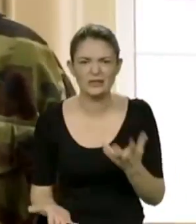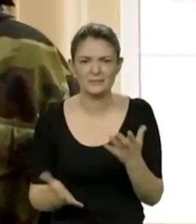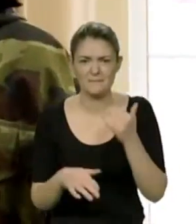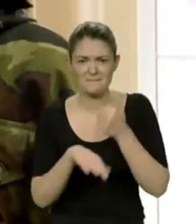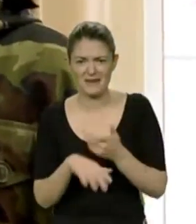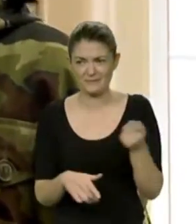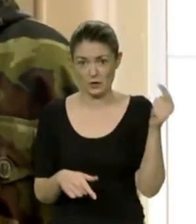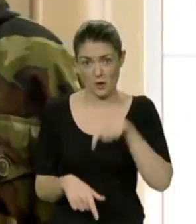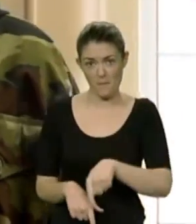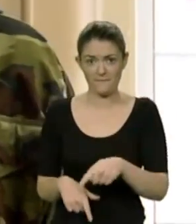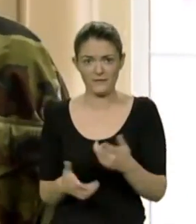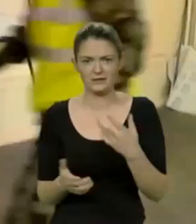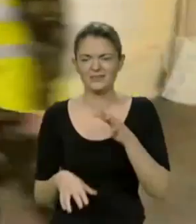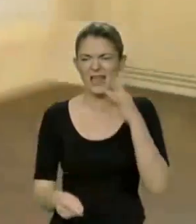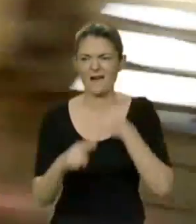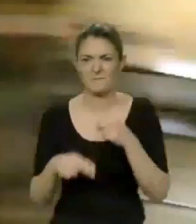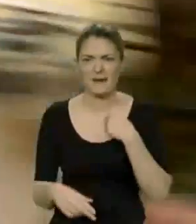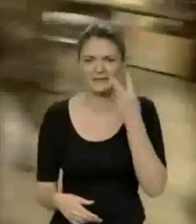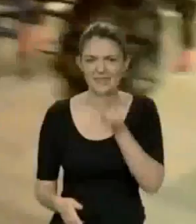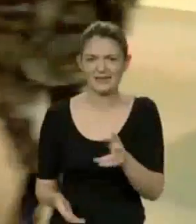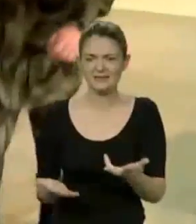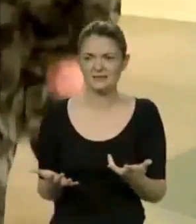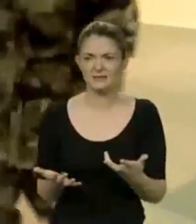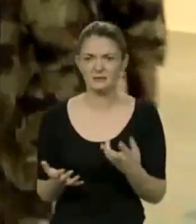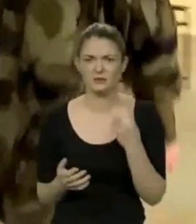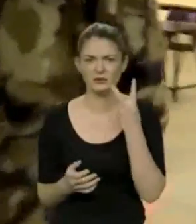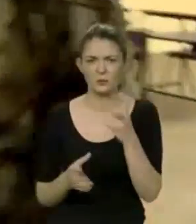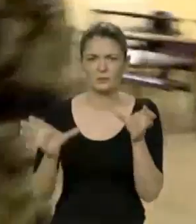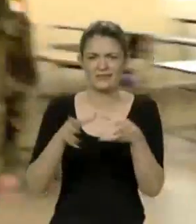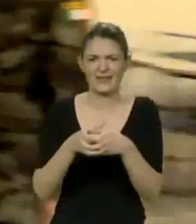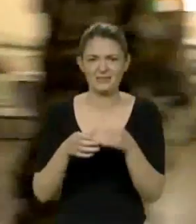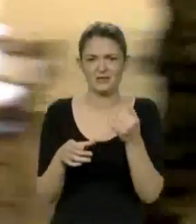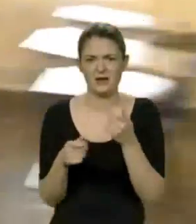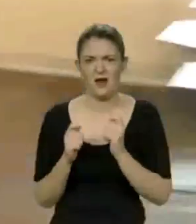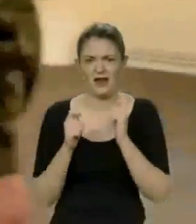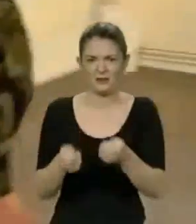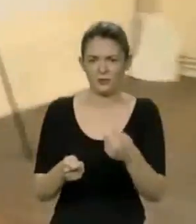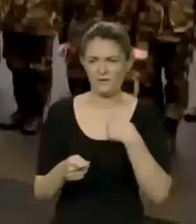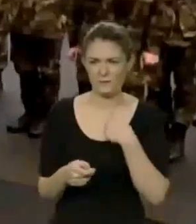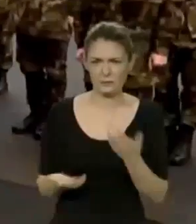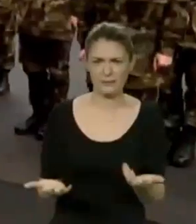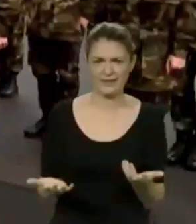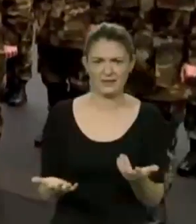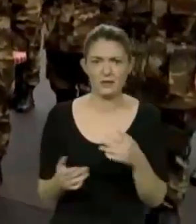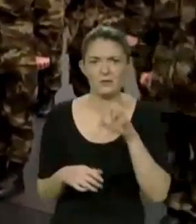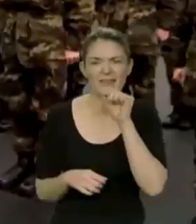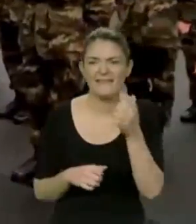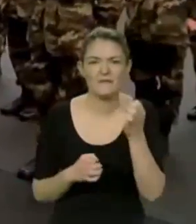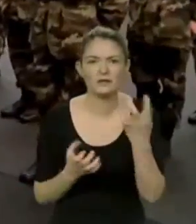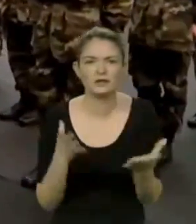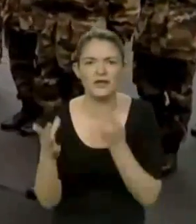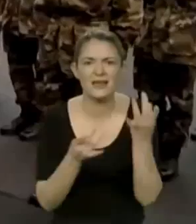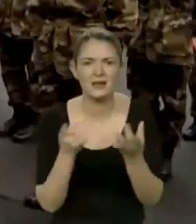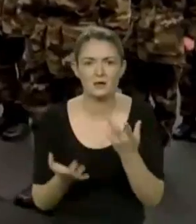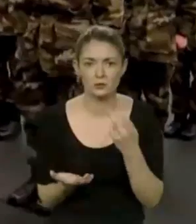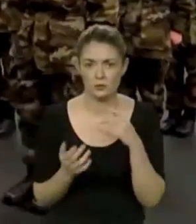lazy shits for basically not coming over here. Get out of my sight. 2 section rooms were handed over to me. They weren't even checked. If you handed over to the